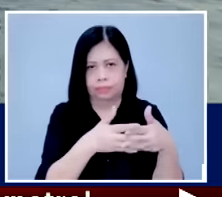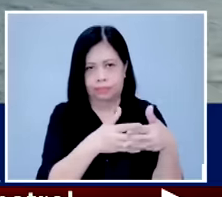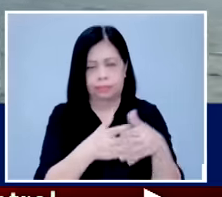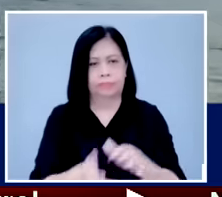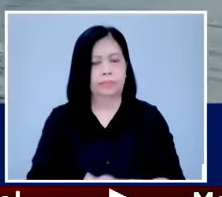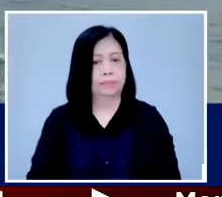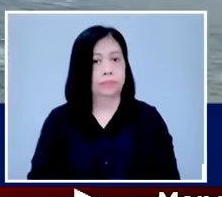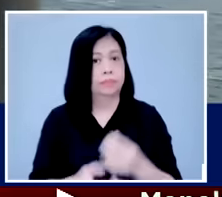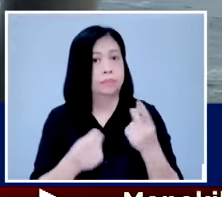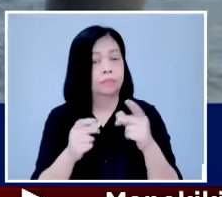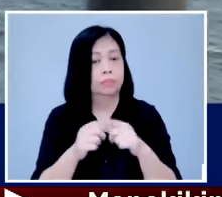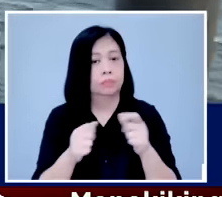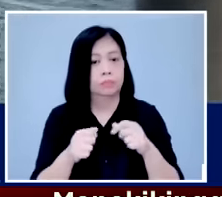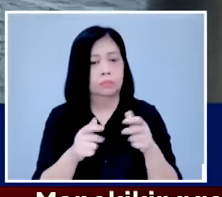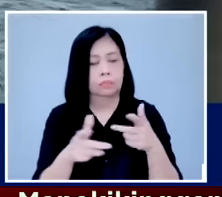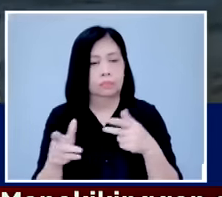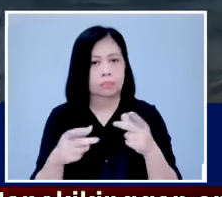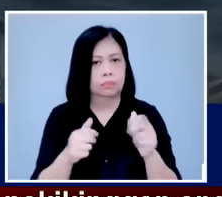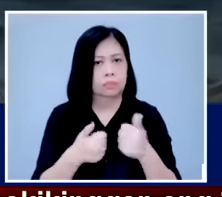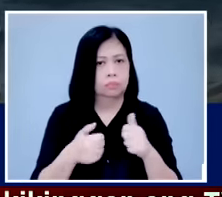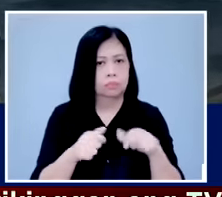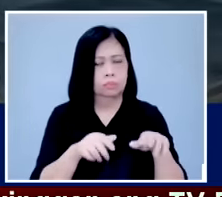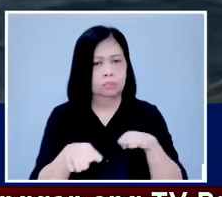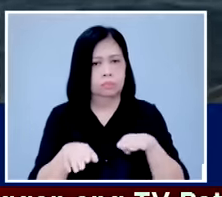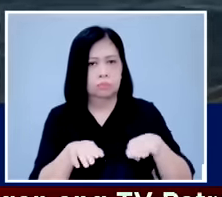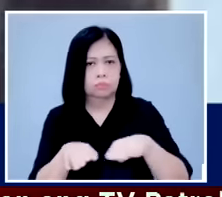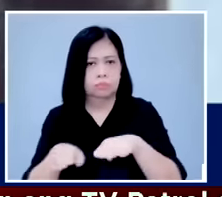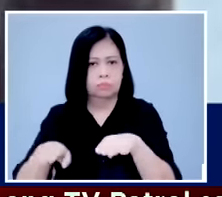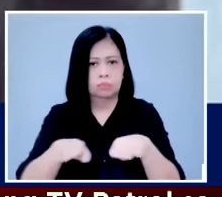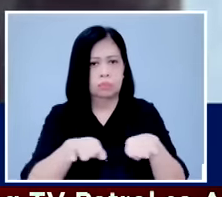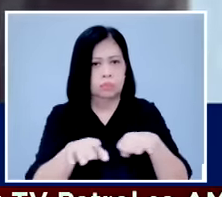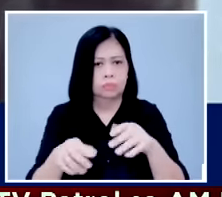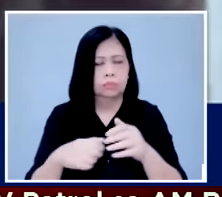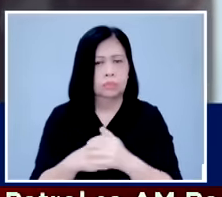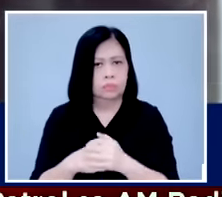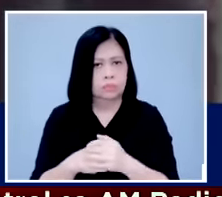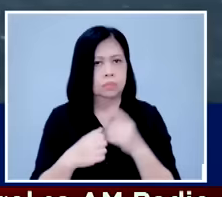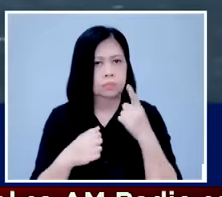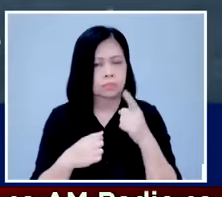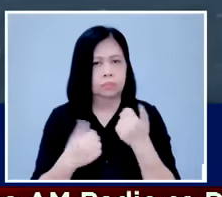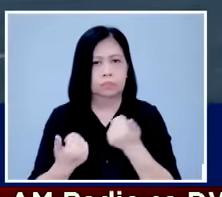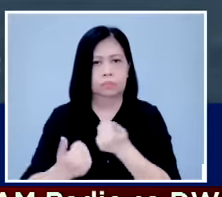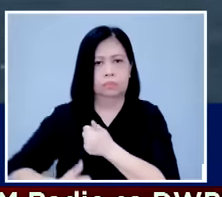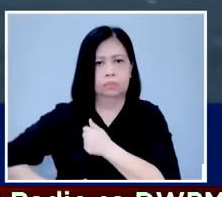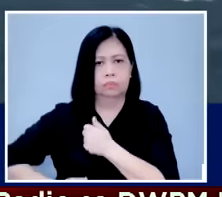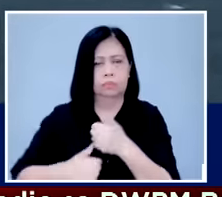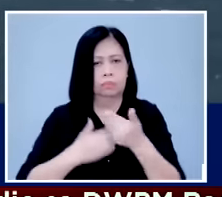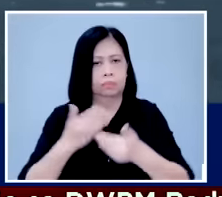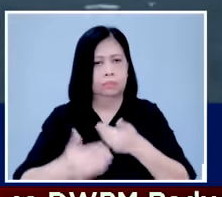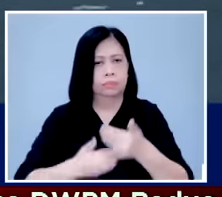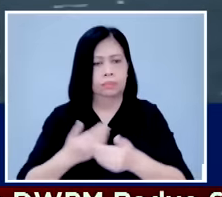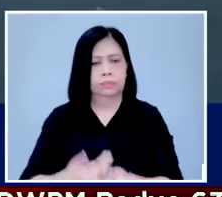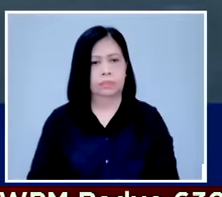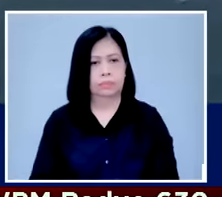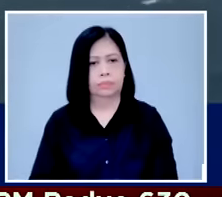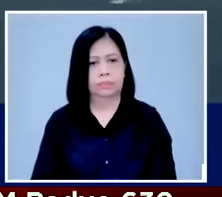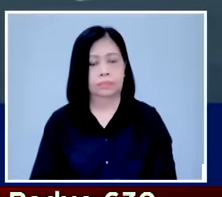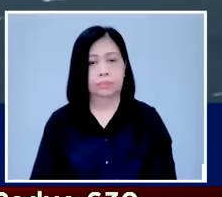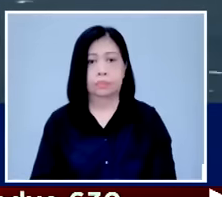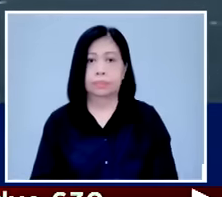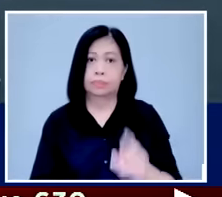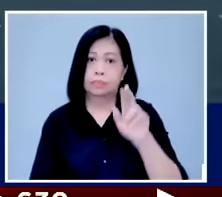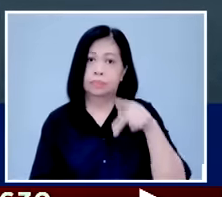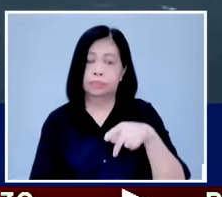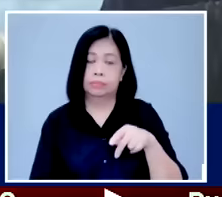Nagsagawa rin ng formation at execution maneuvers ang participating forces para sa combat operations. The RP-US